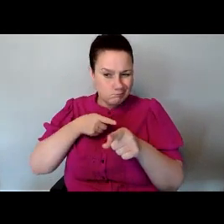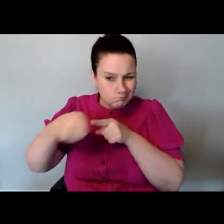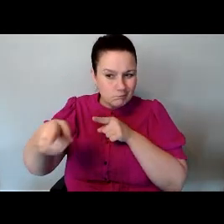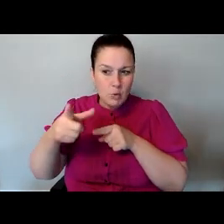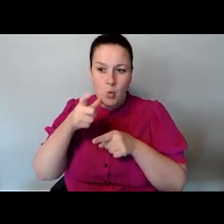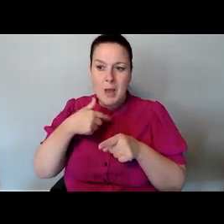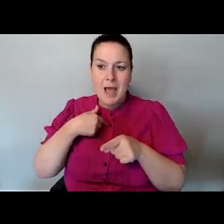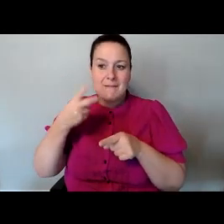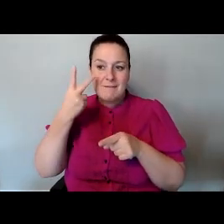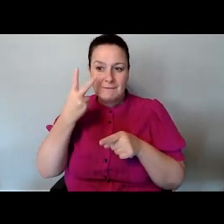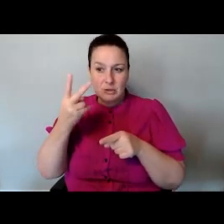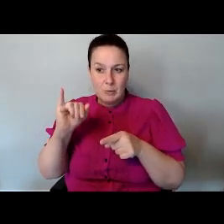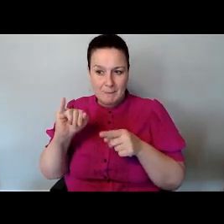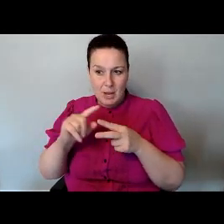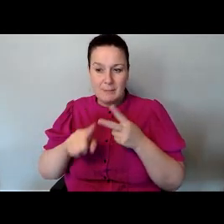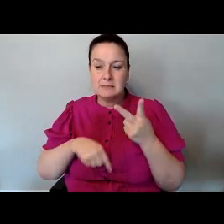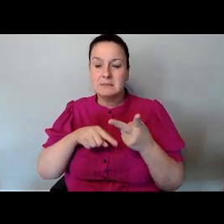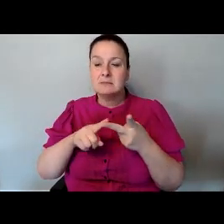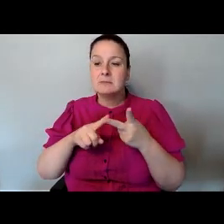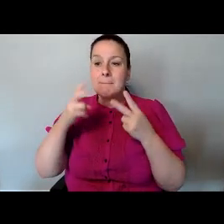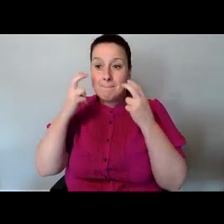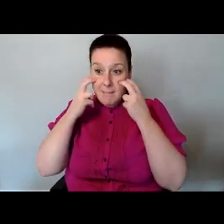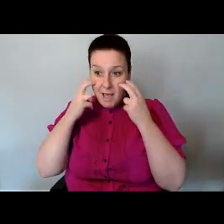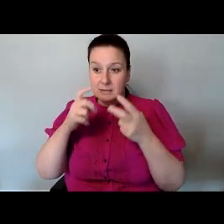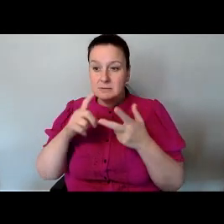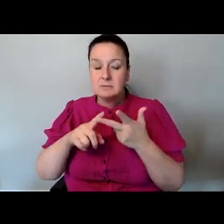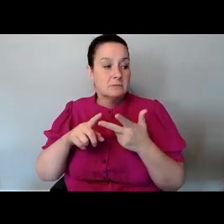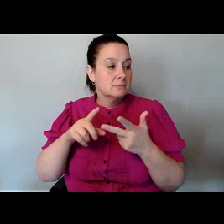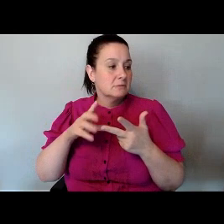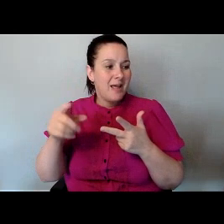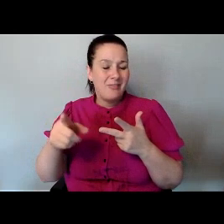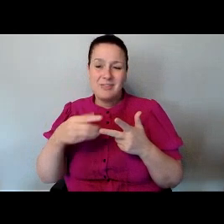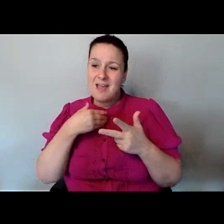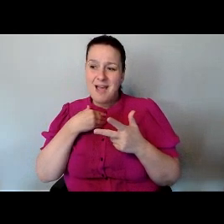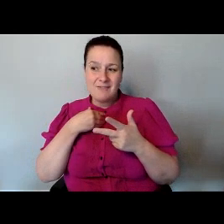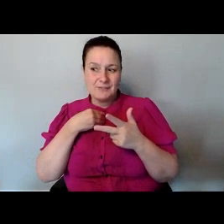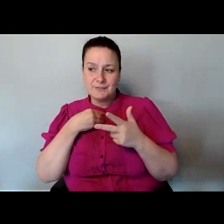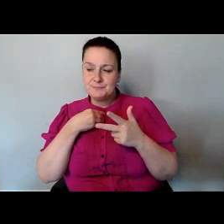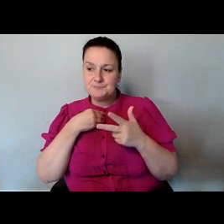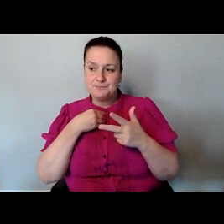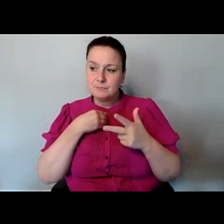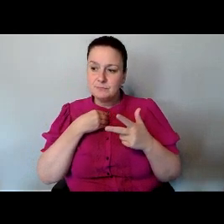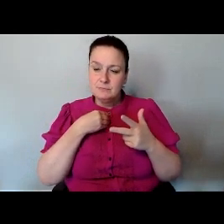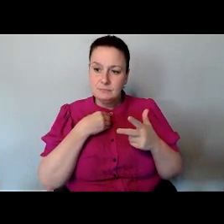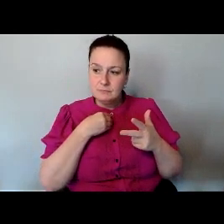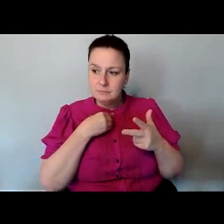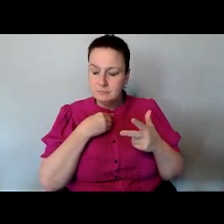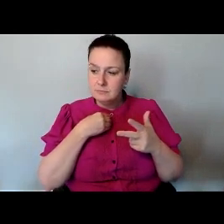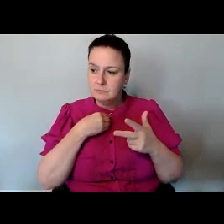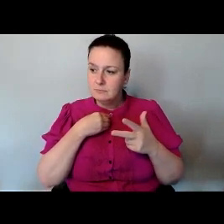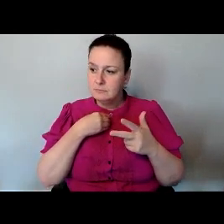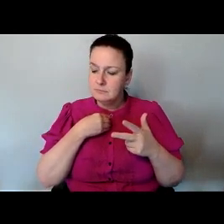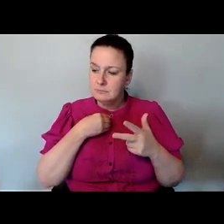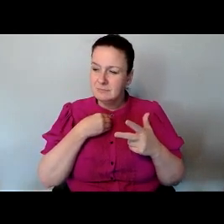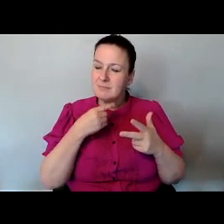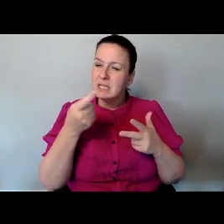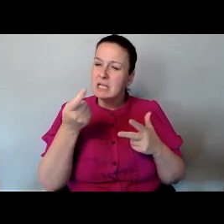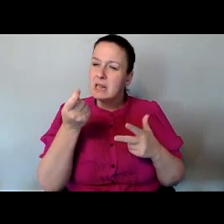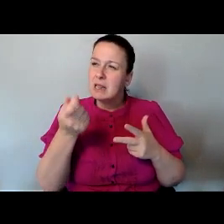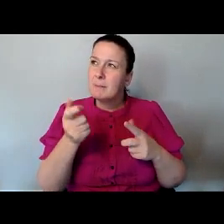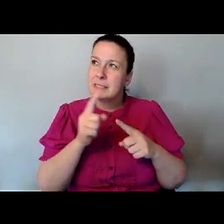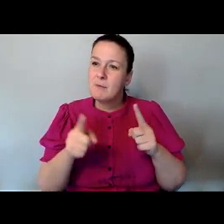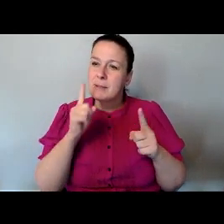impairments, blindness, and they have a little bit of a different program because they're not just limited to